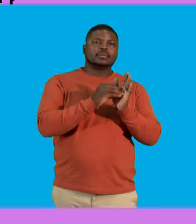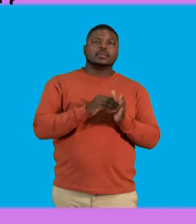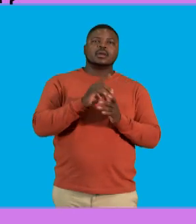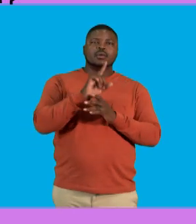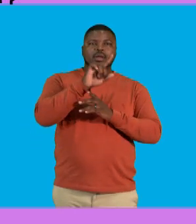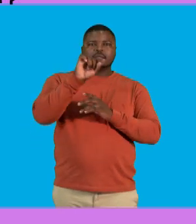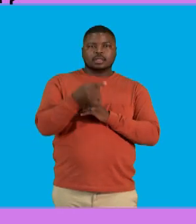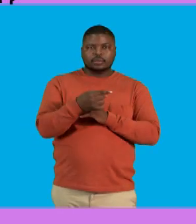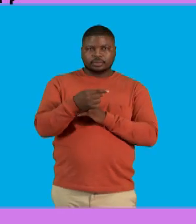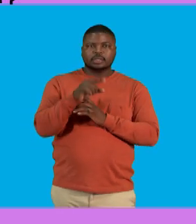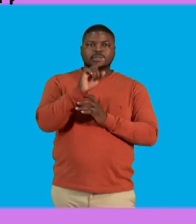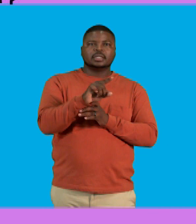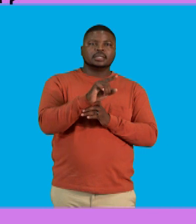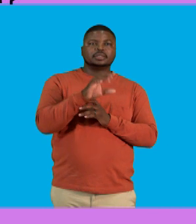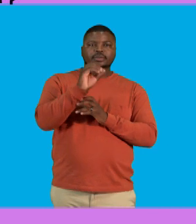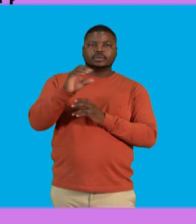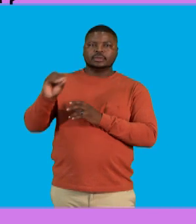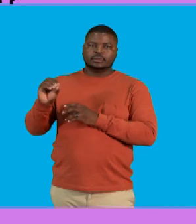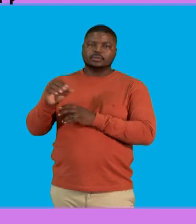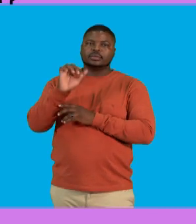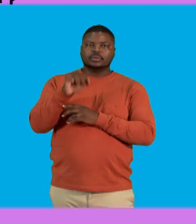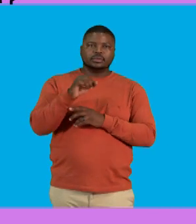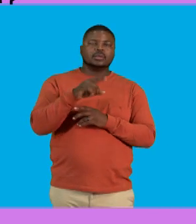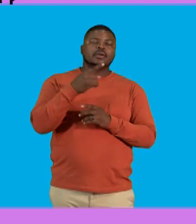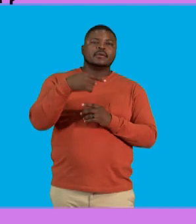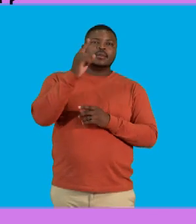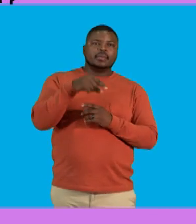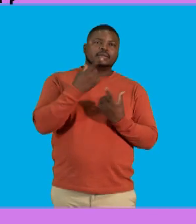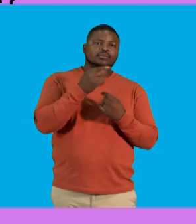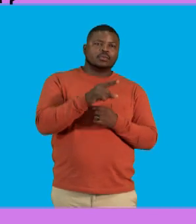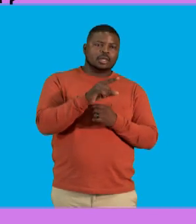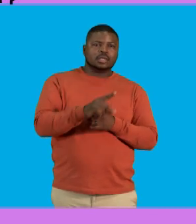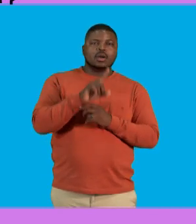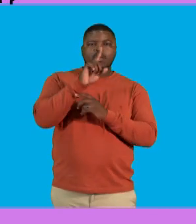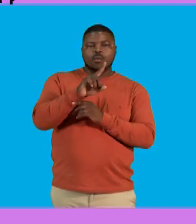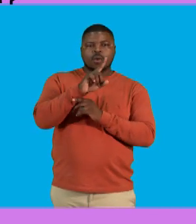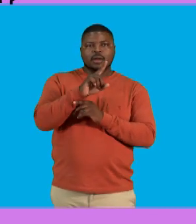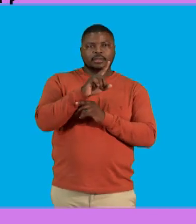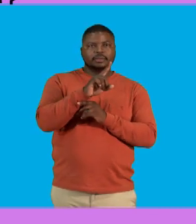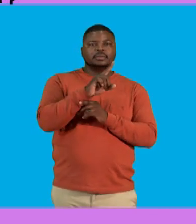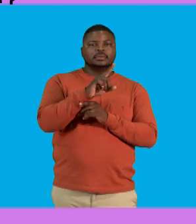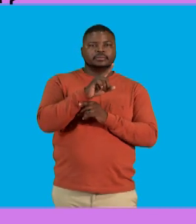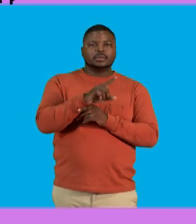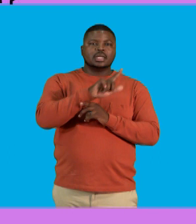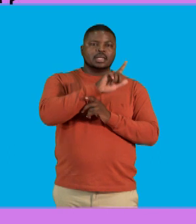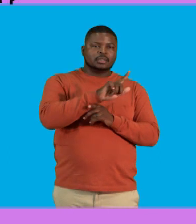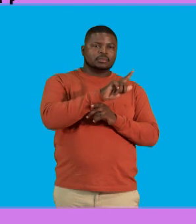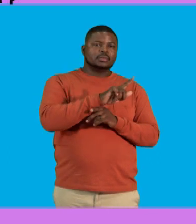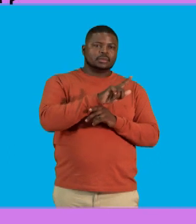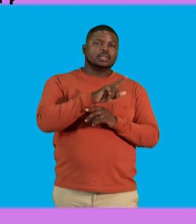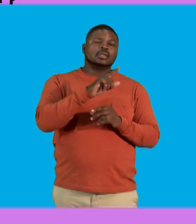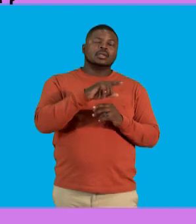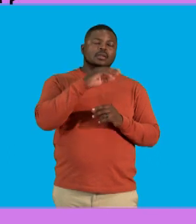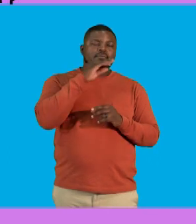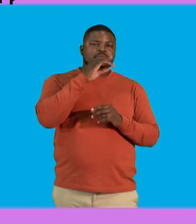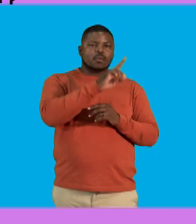zeros and then we multiply. So it means we have to say 1 liter will be multiplied by 1,000